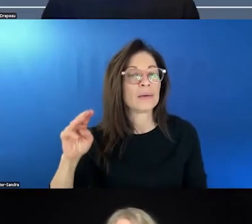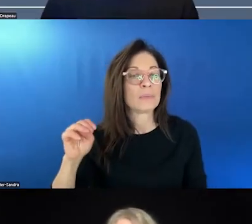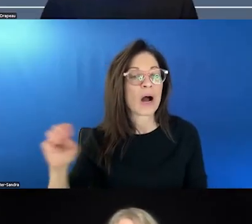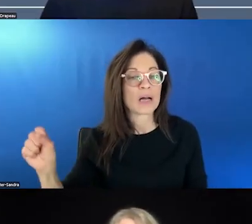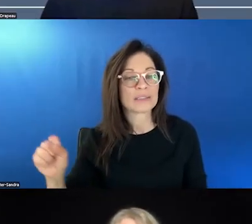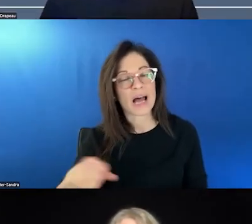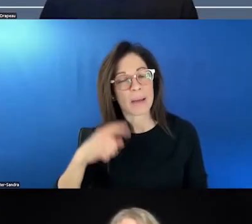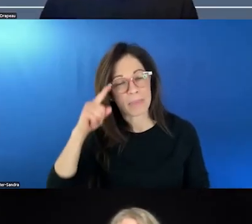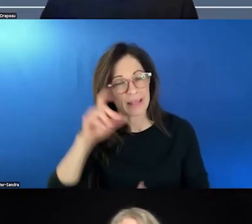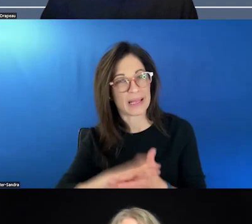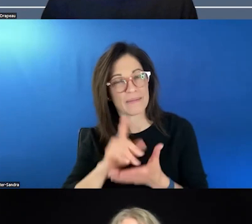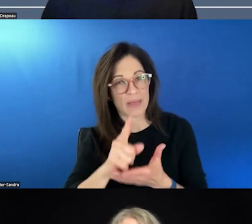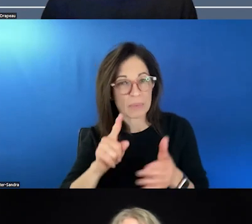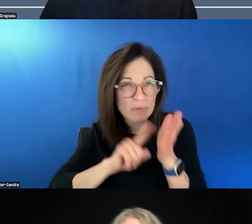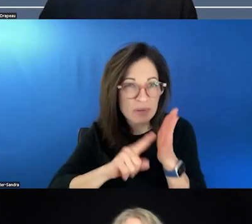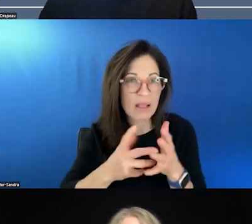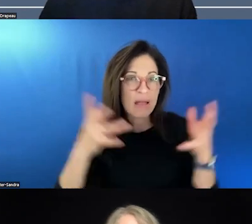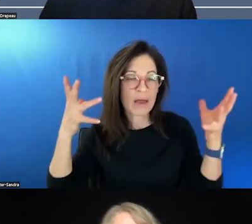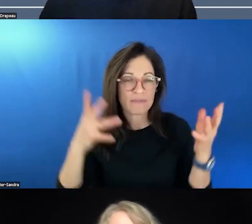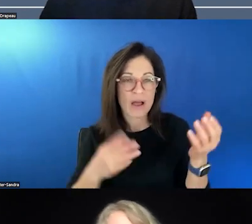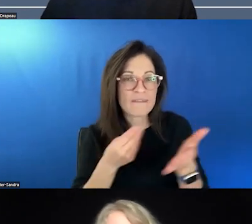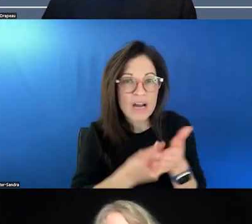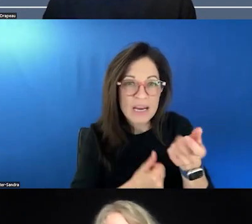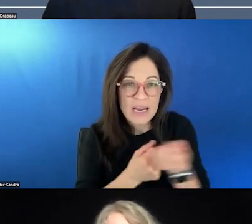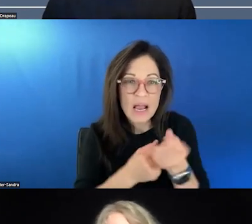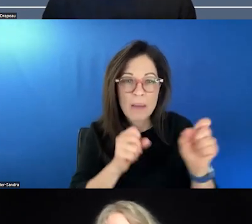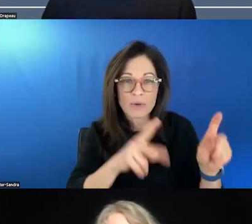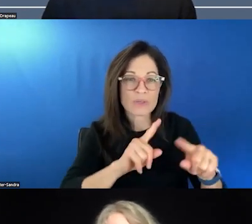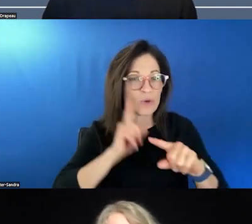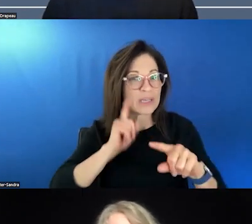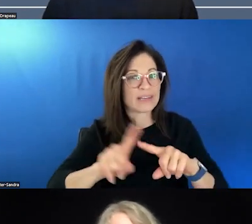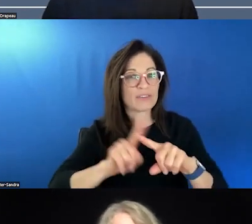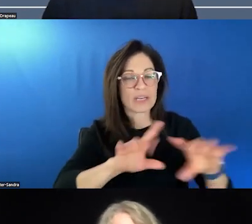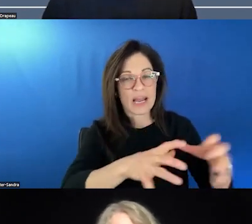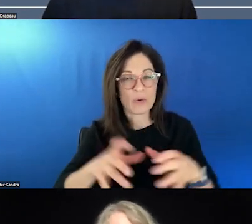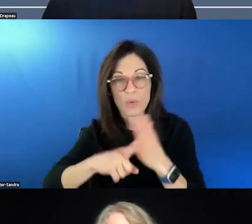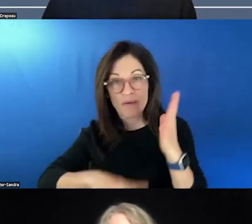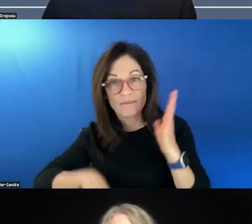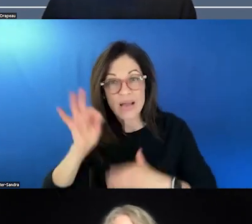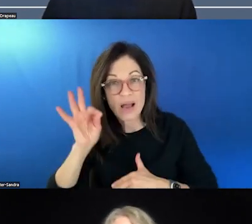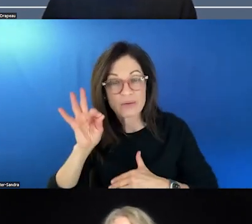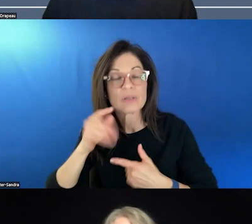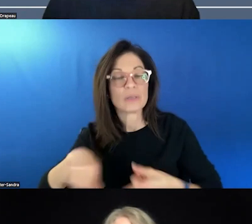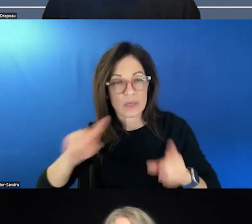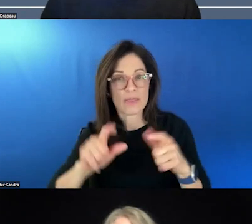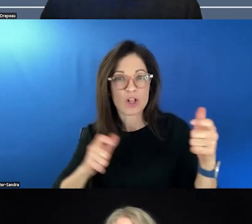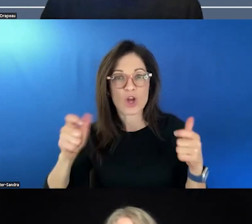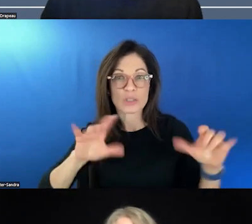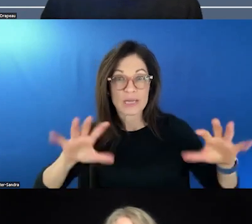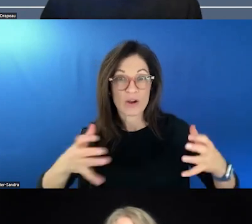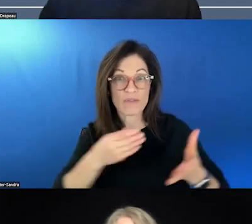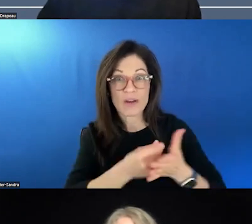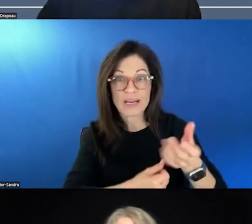tracking just a wealth of funding opportunities across various categories. And what they discovered is that the largest category of funding